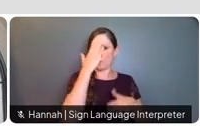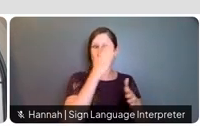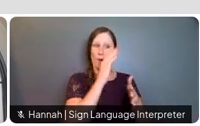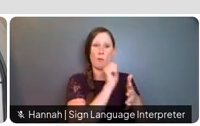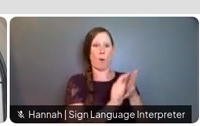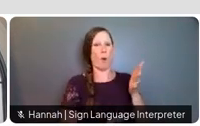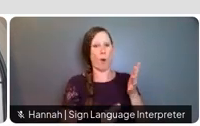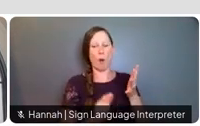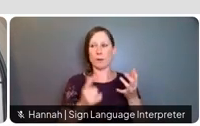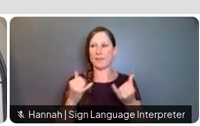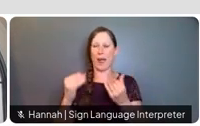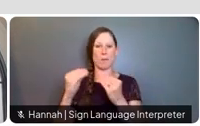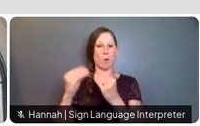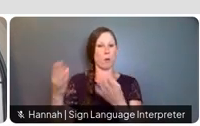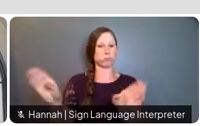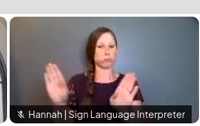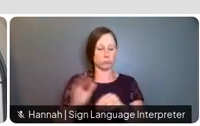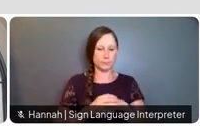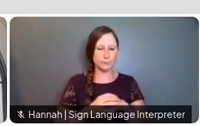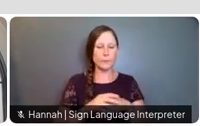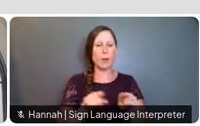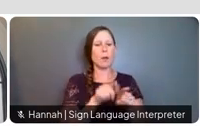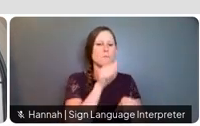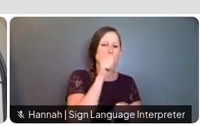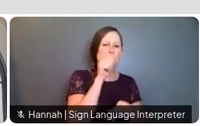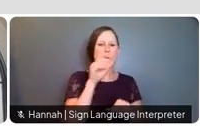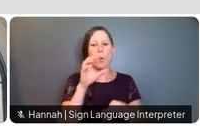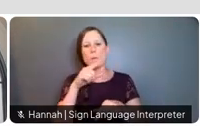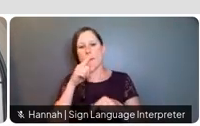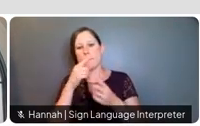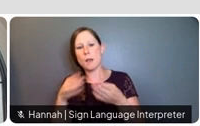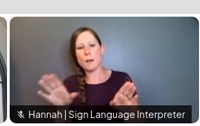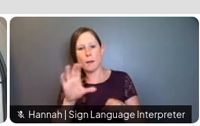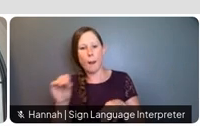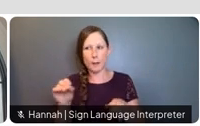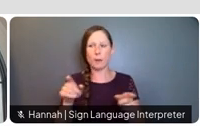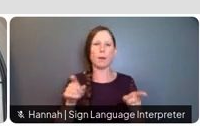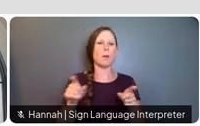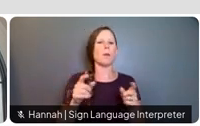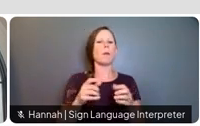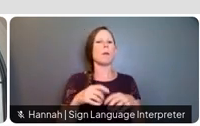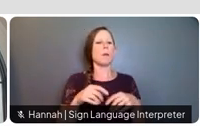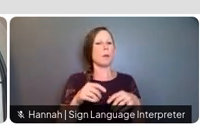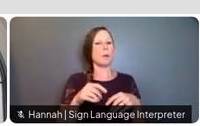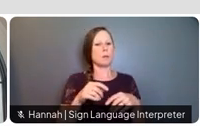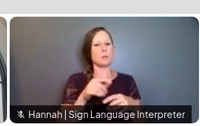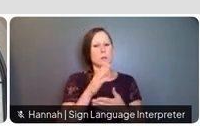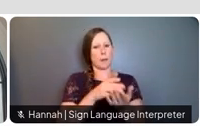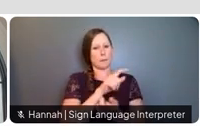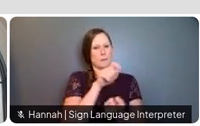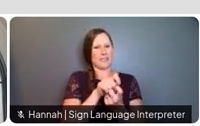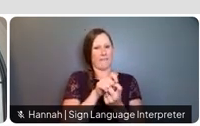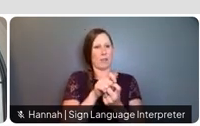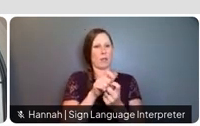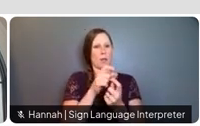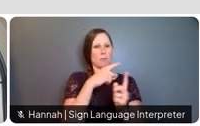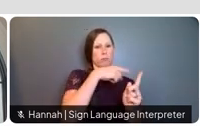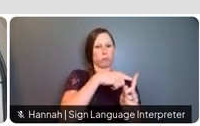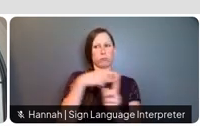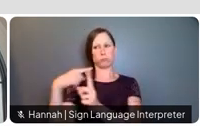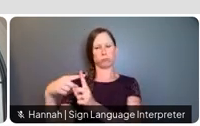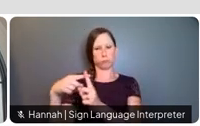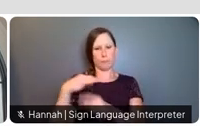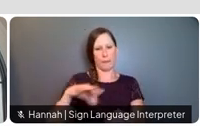to stockholder litigation as a private or public company, but the chances of it increase